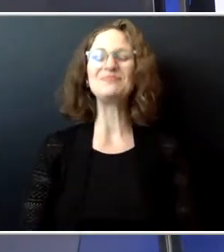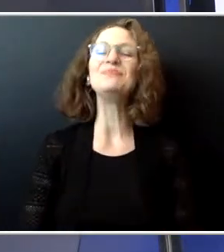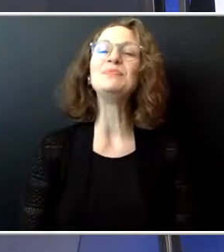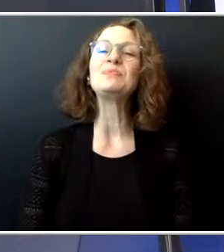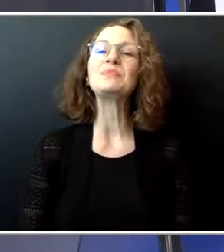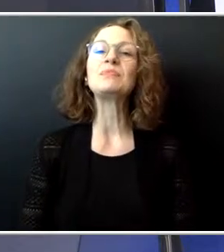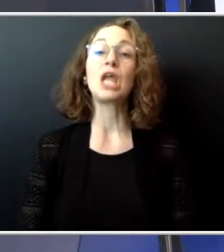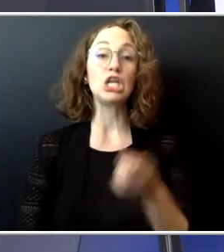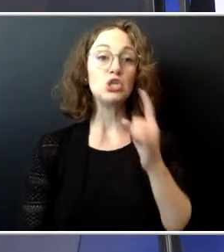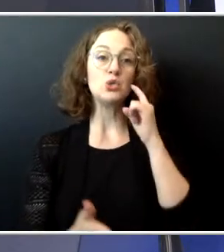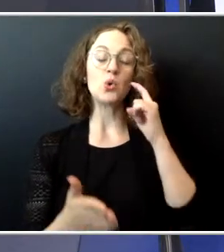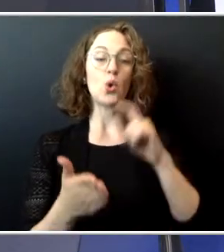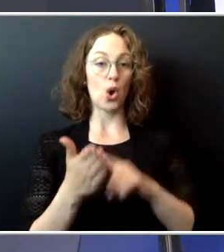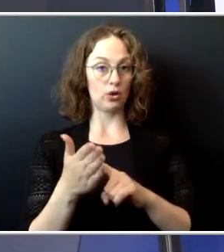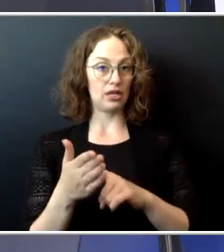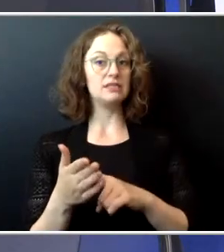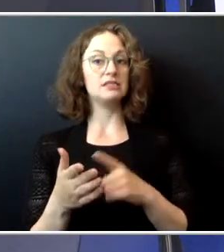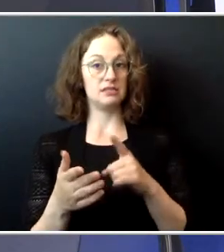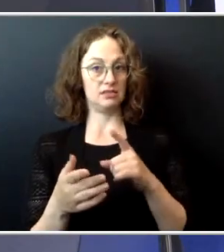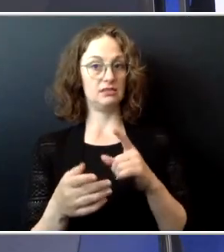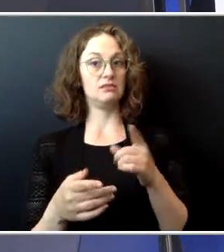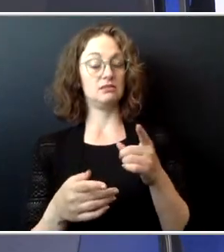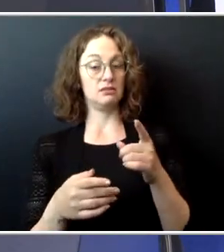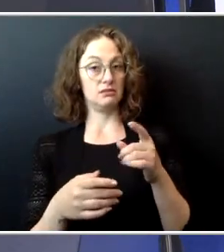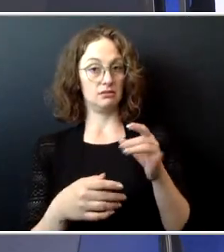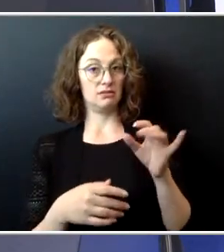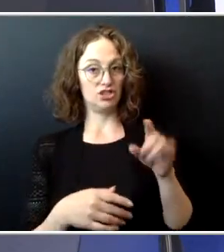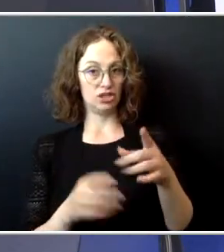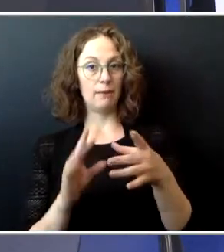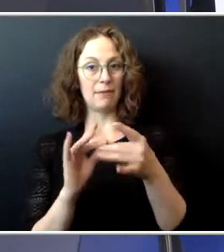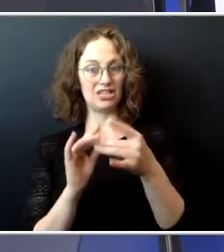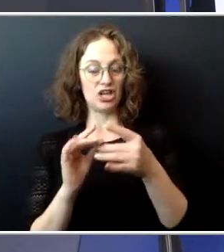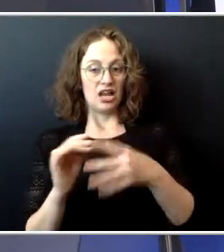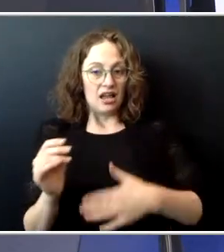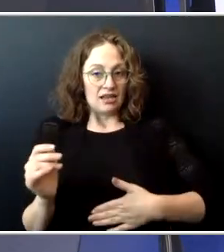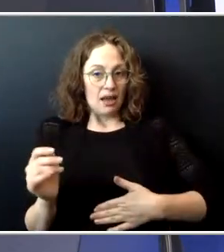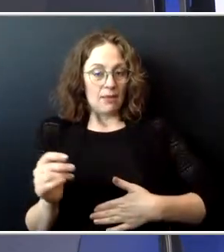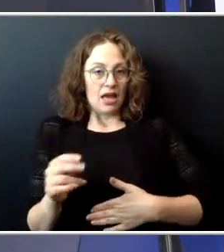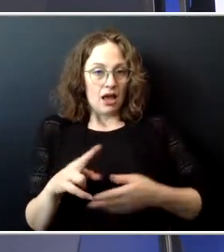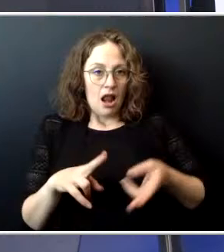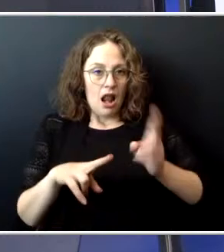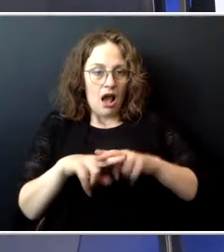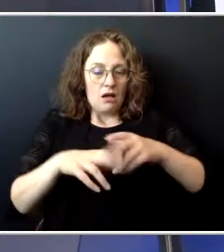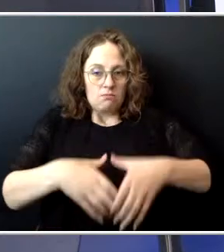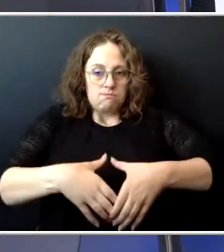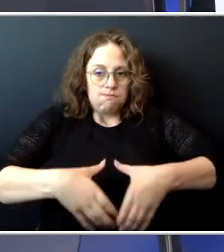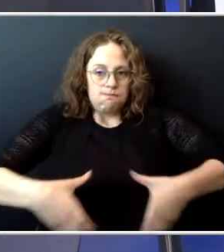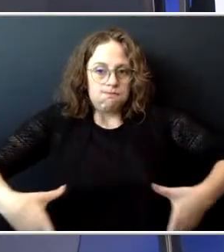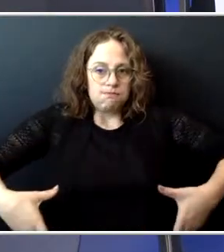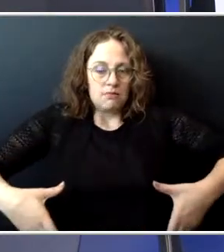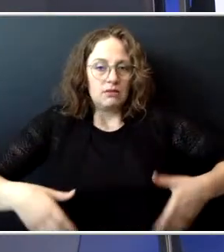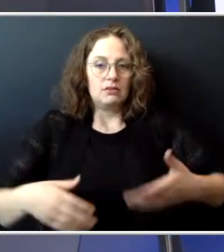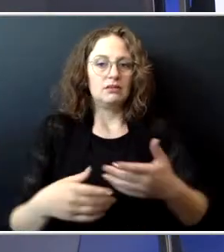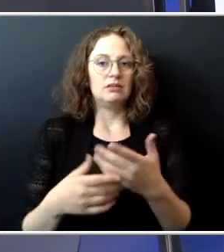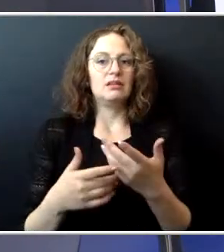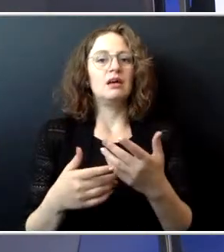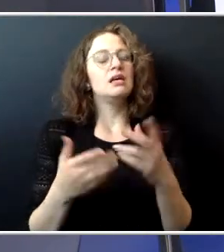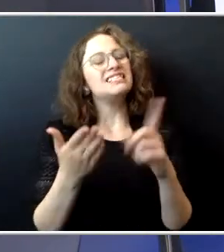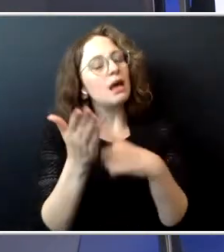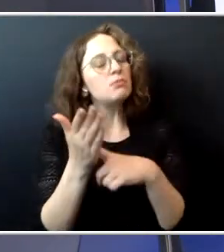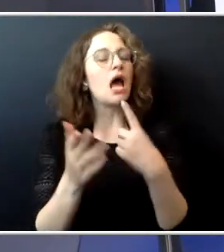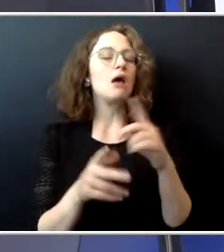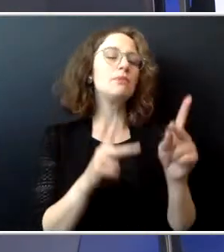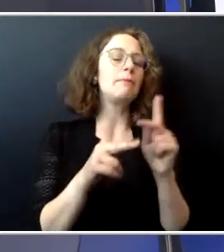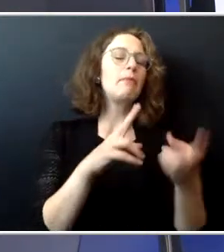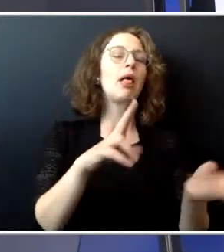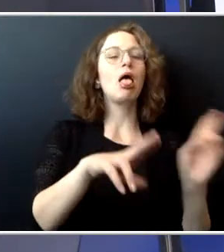what she described? You mentioned the tummy, but she mentioned like that you're just gaining it in certain parts. So sometimes when people gain weight, it's in the face and the hand, and you feel it all over.